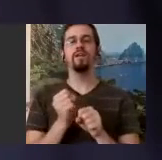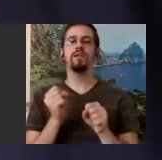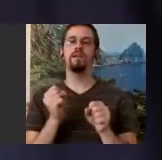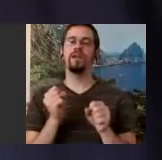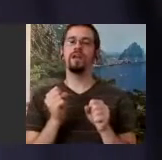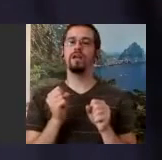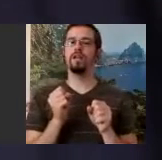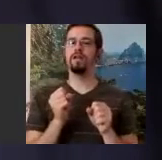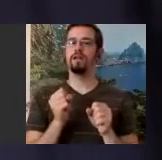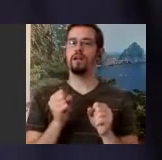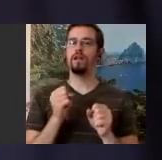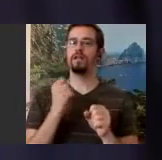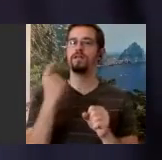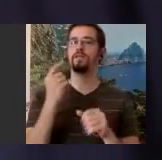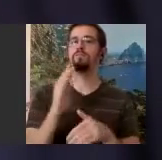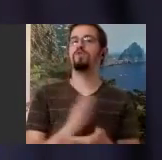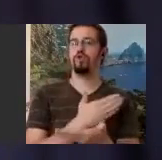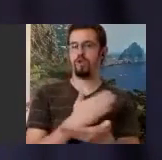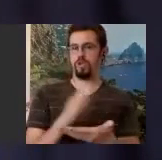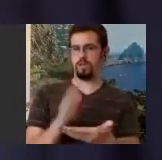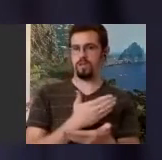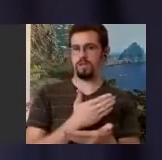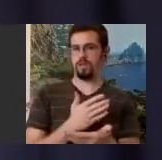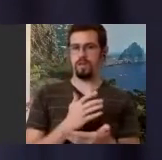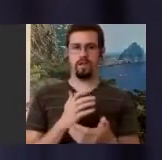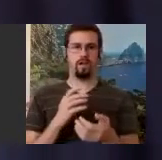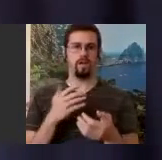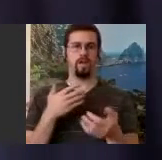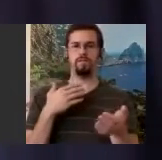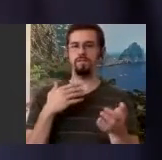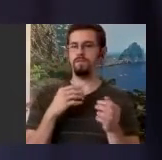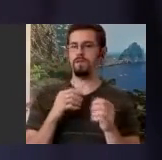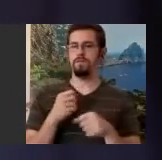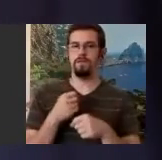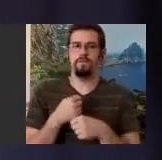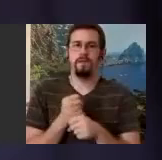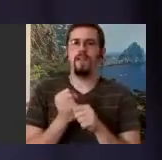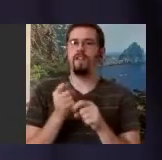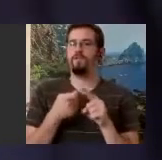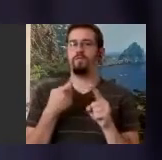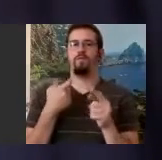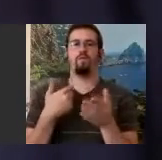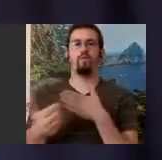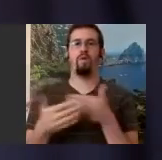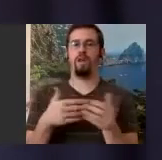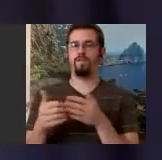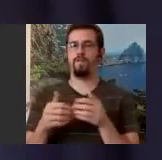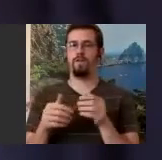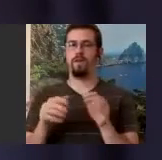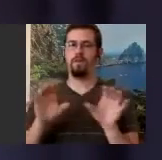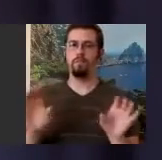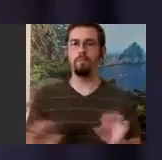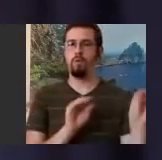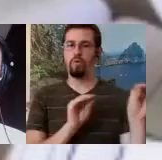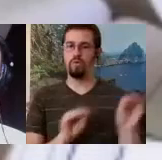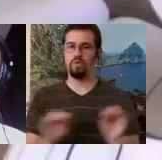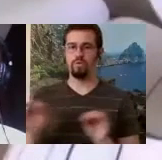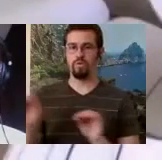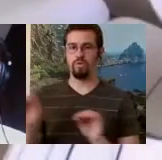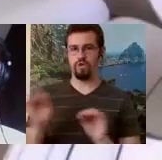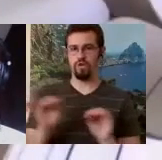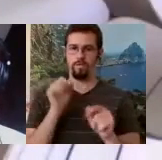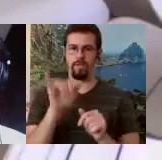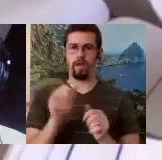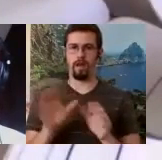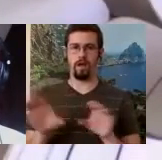music generated by whatever sounds come out from the motions of the cartridge on the object. So